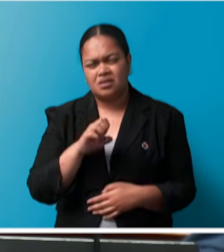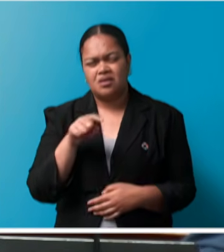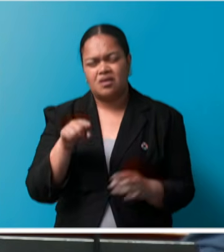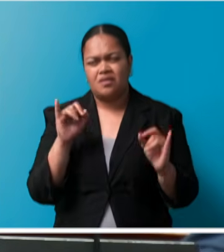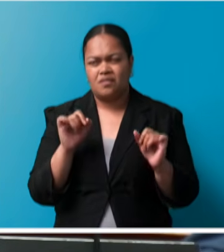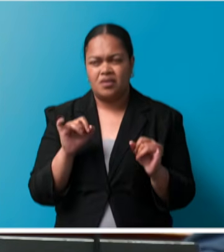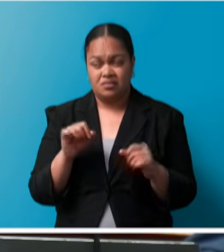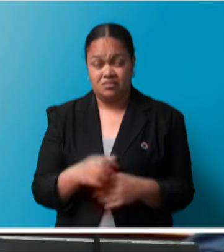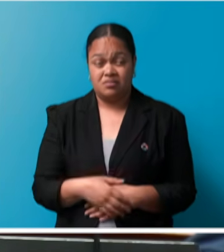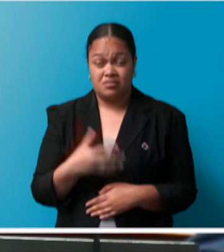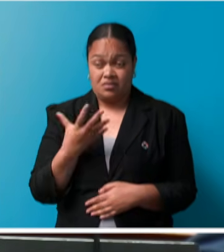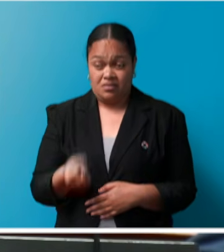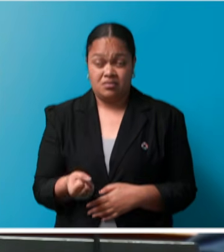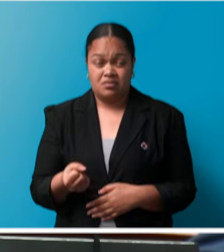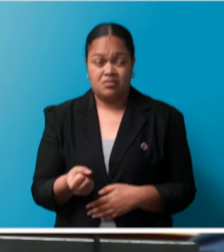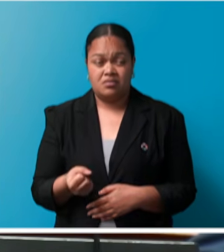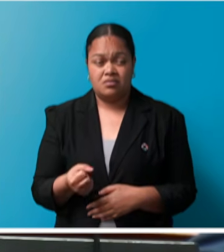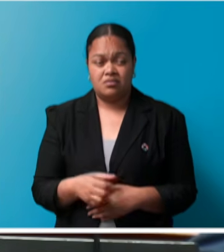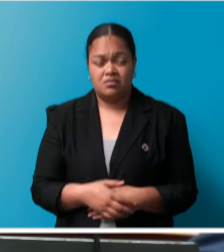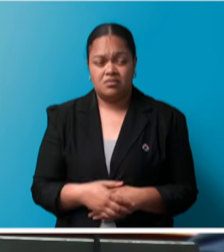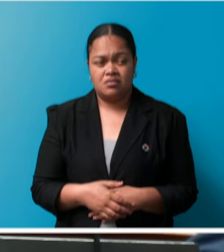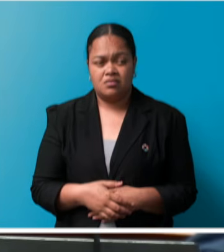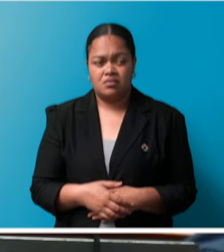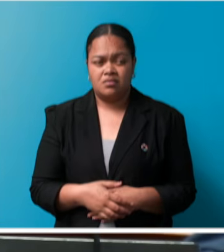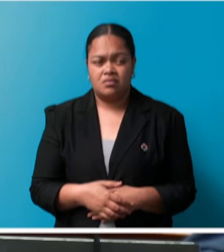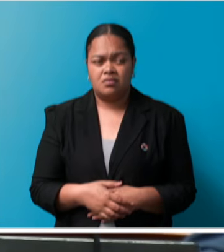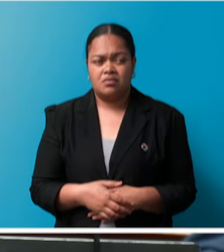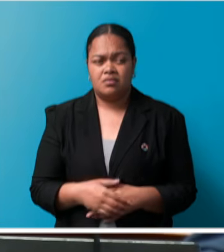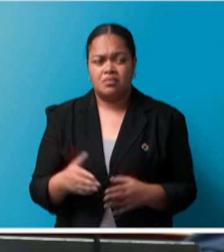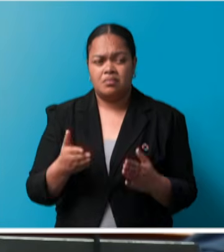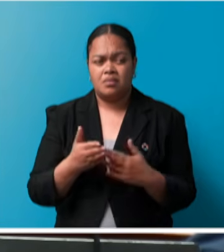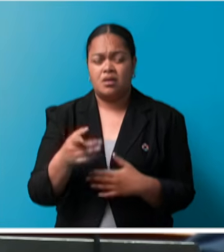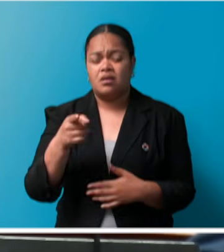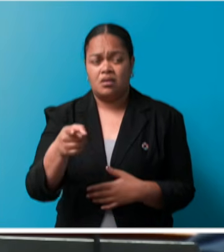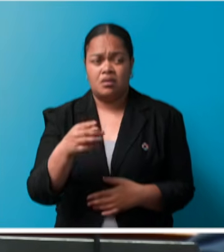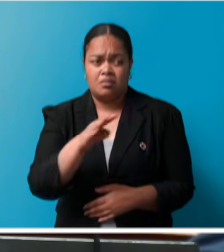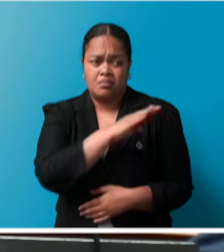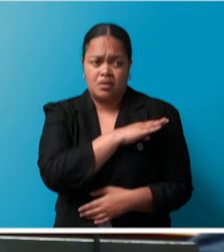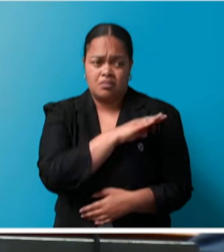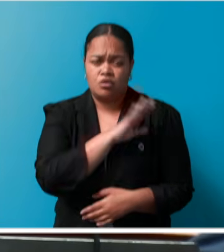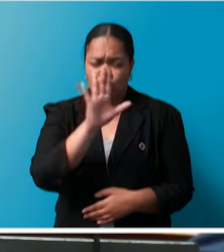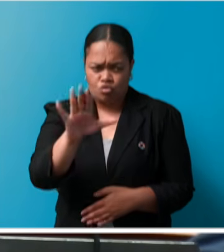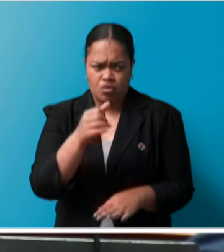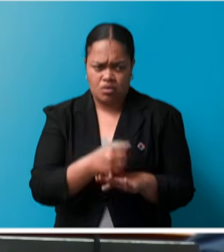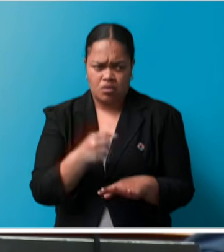affairs was disbanded by Benimana government and your government on the